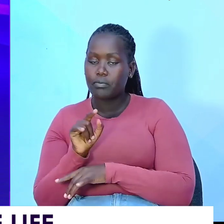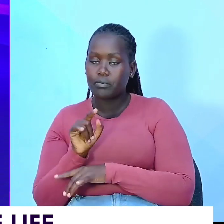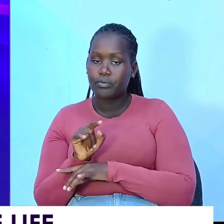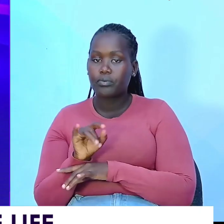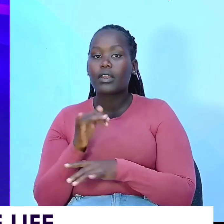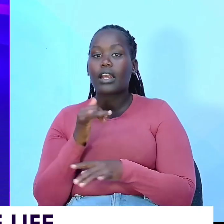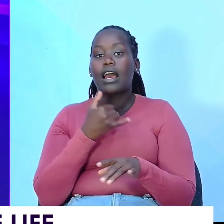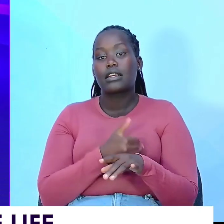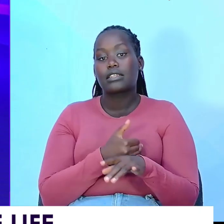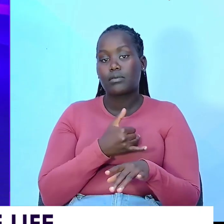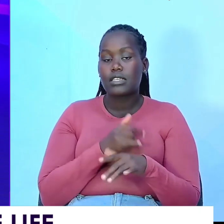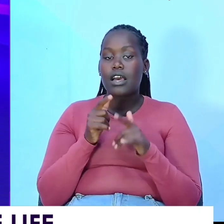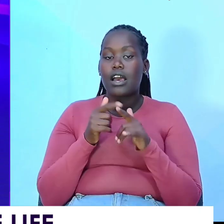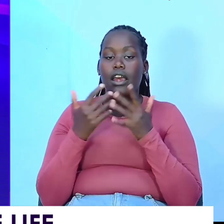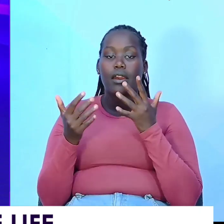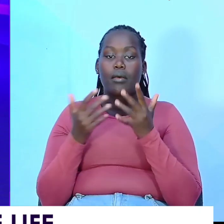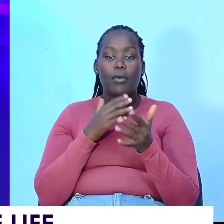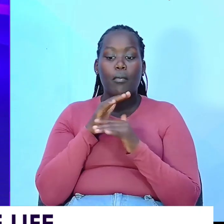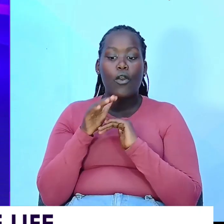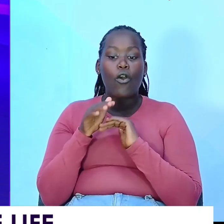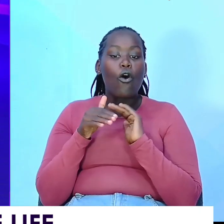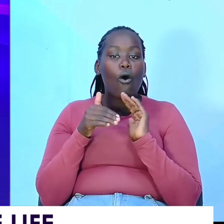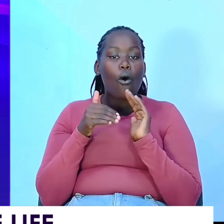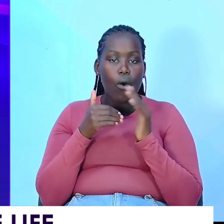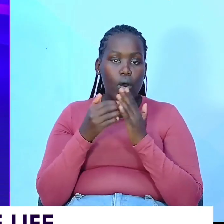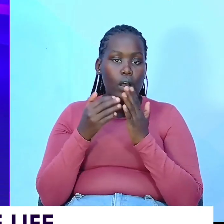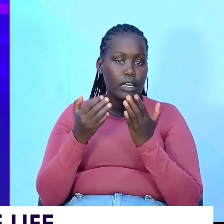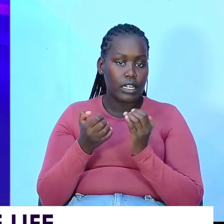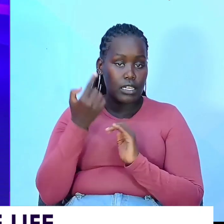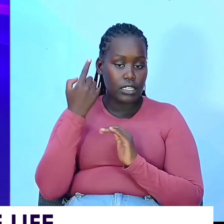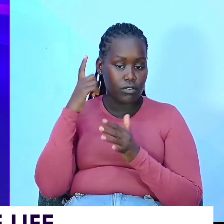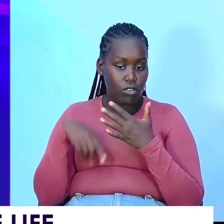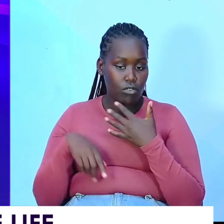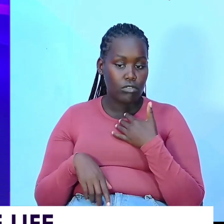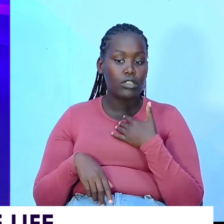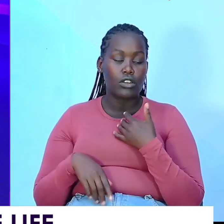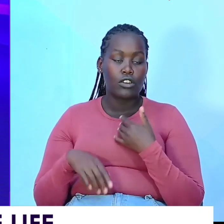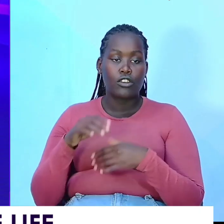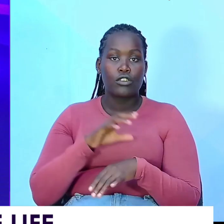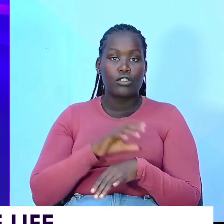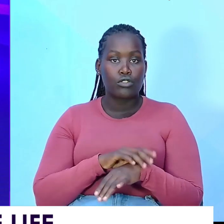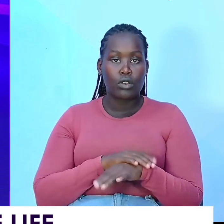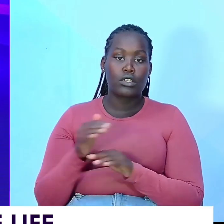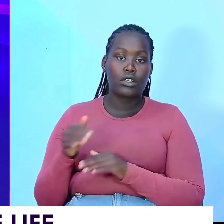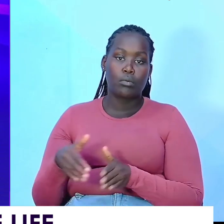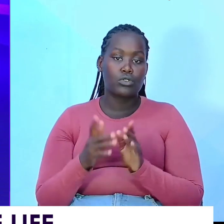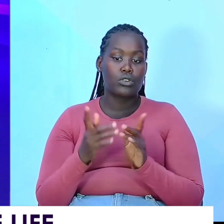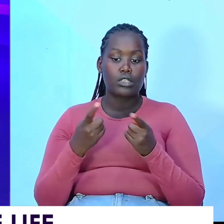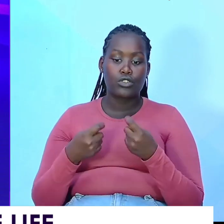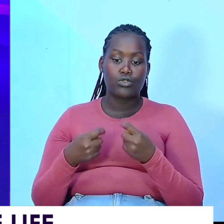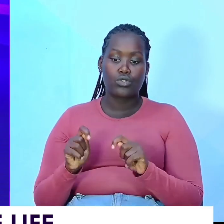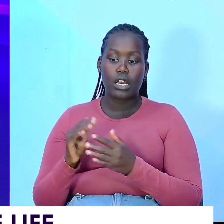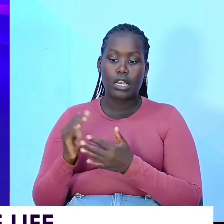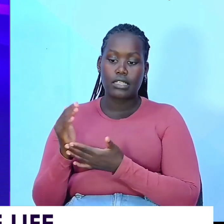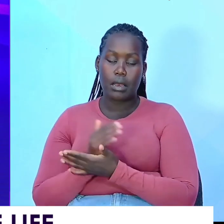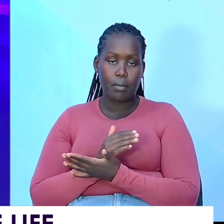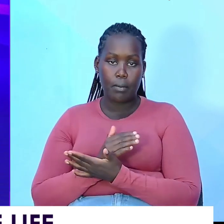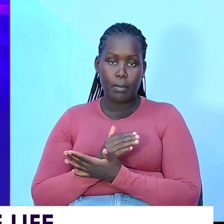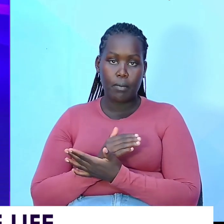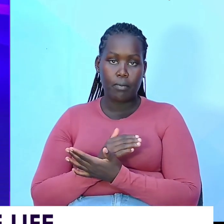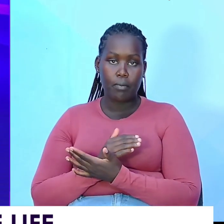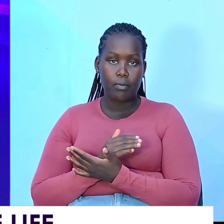substances. And maybe all they lived for is to get an opportunity to try out some of these things. And it